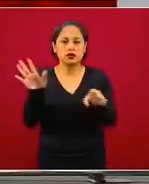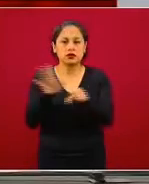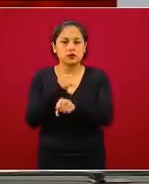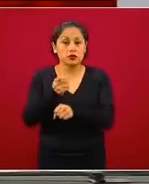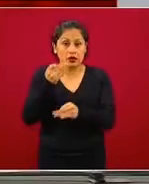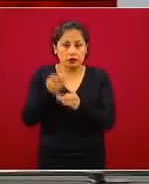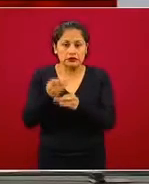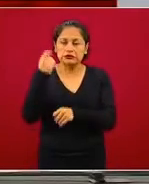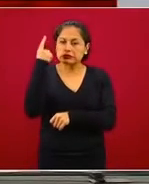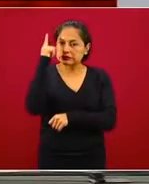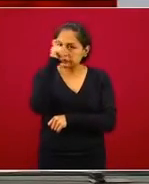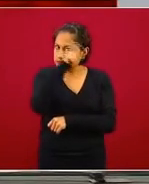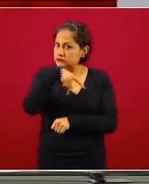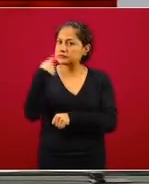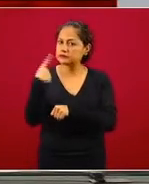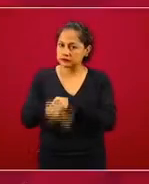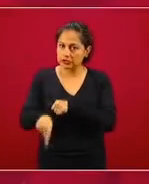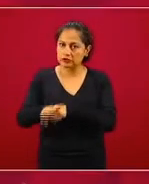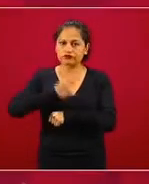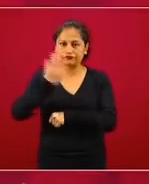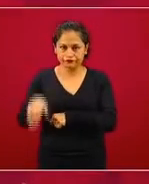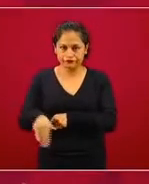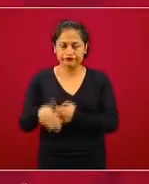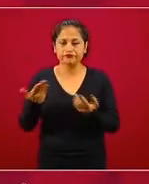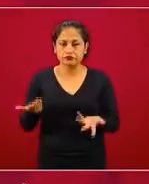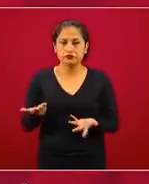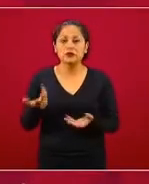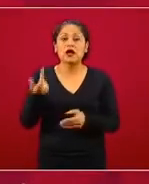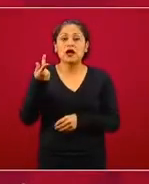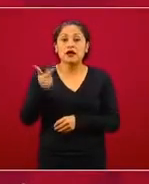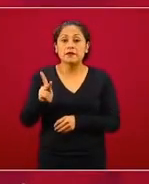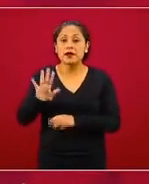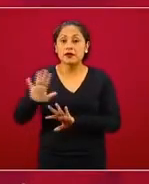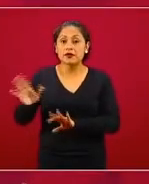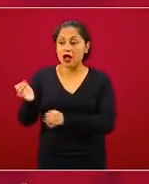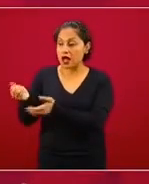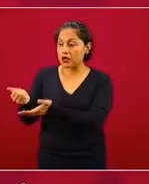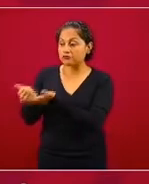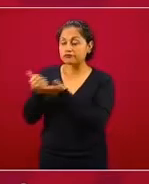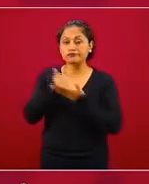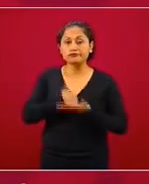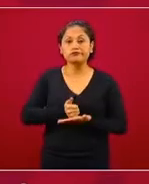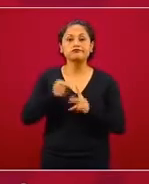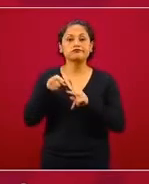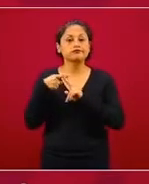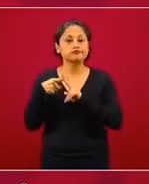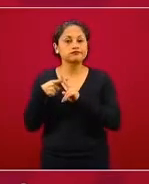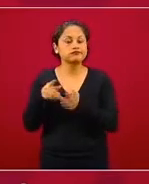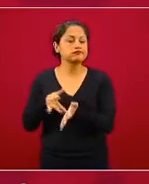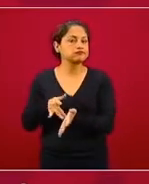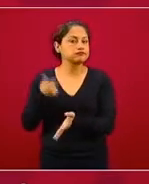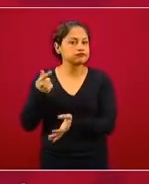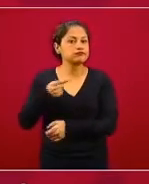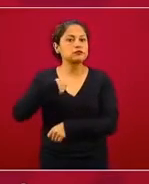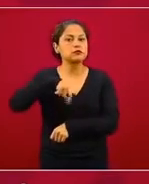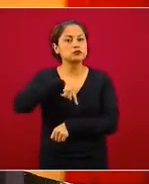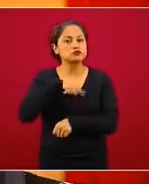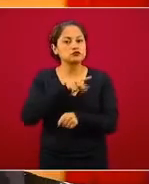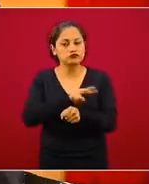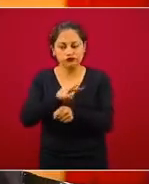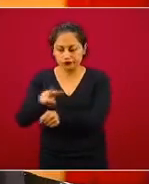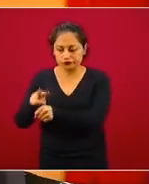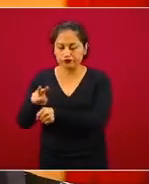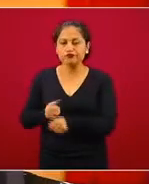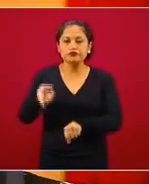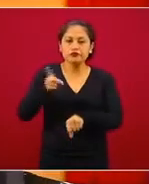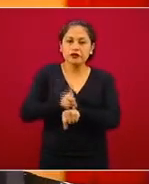territorial respecto. recognition for Afortunadamente, the las occurrence for the predicciones disease. matemáticas In nos han phase permitido 3, dar un as we had seguimiento anticipated from the puntual a beginning, la epidemia, with the día por